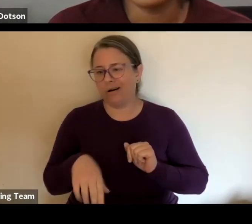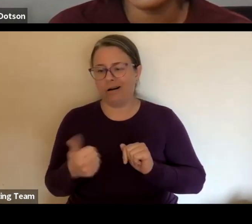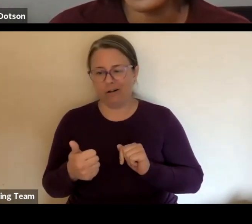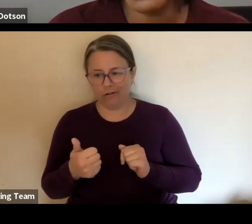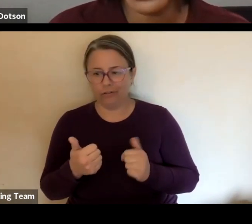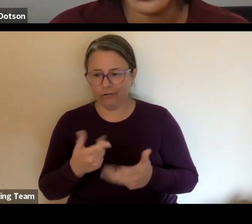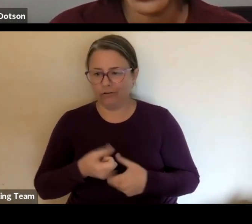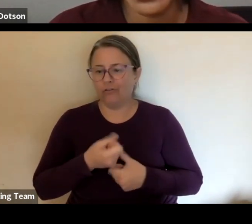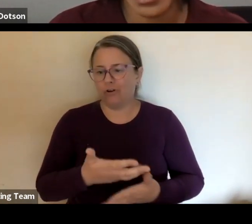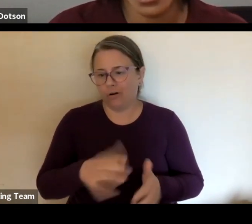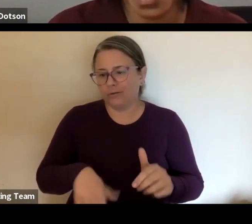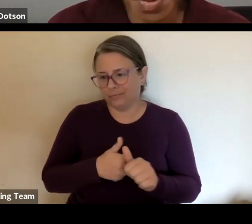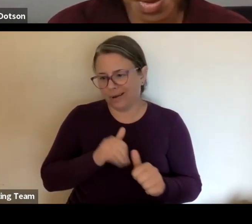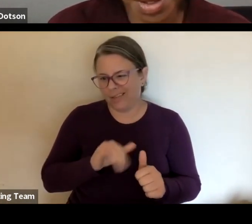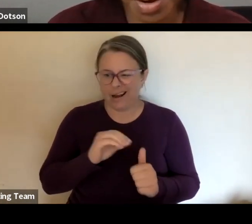slides.